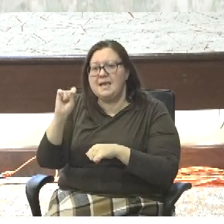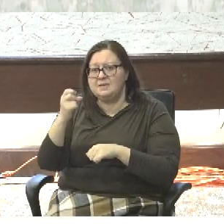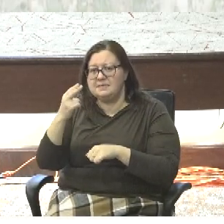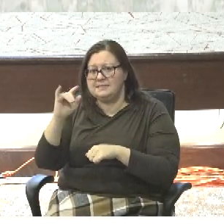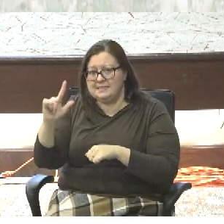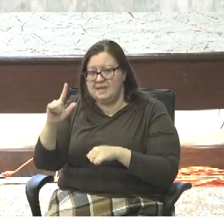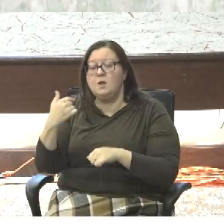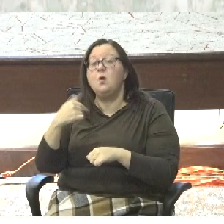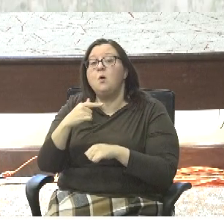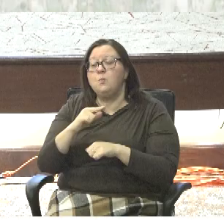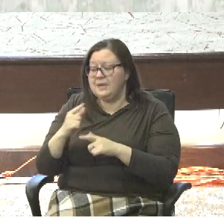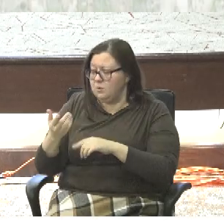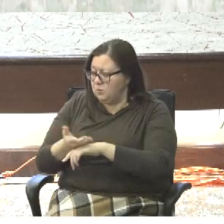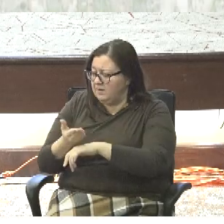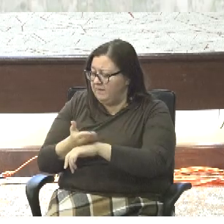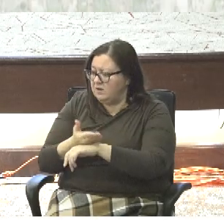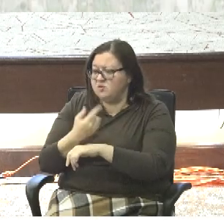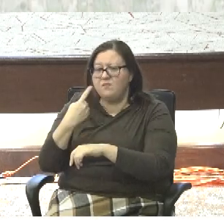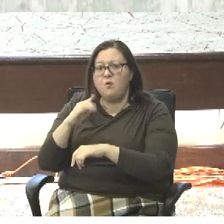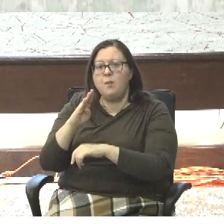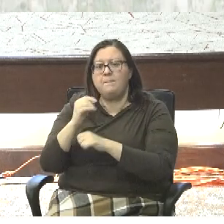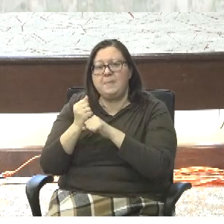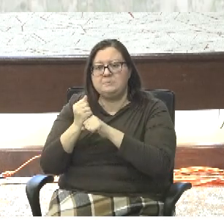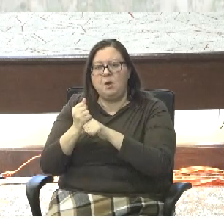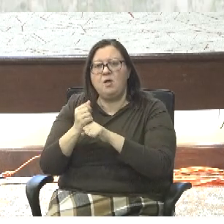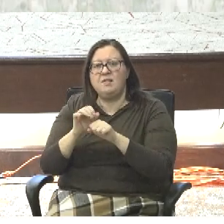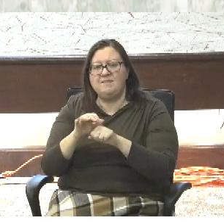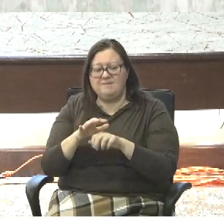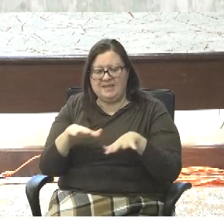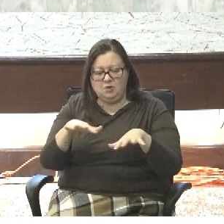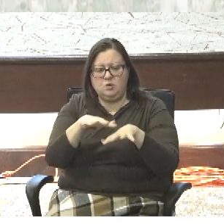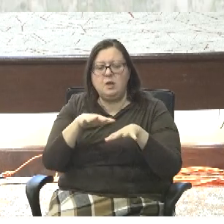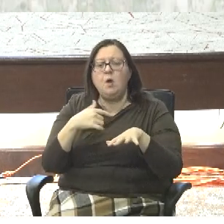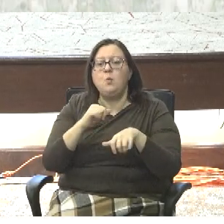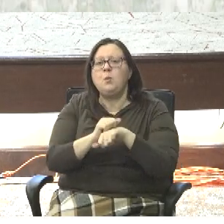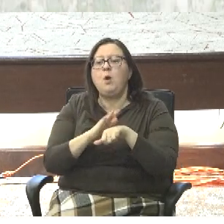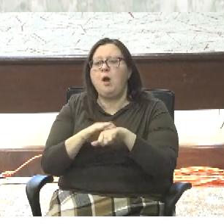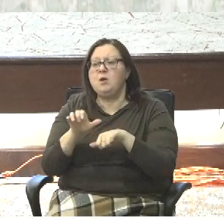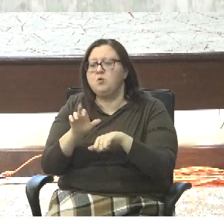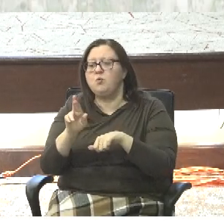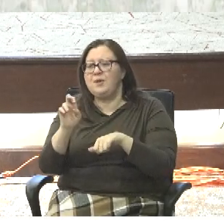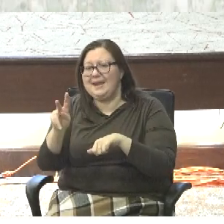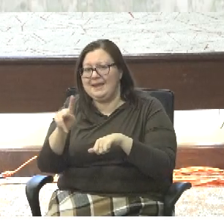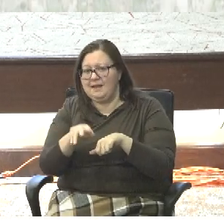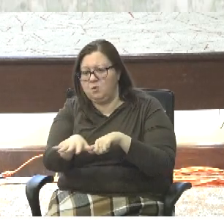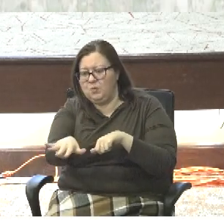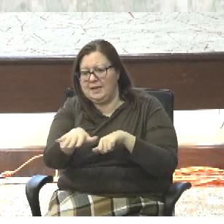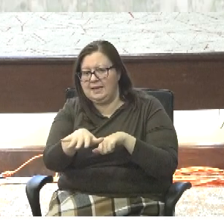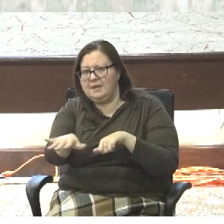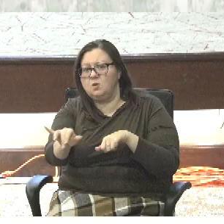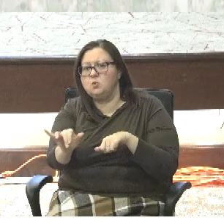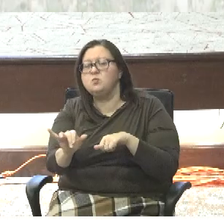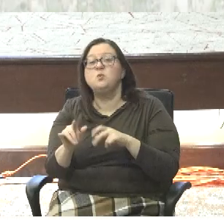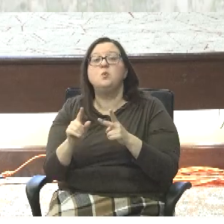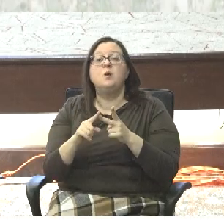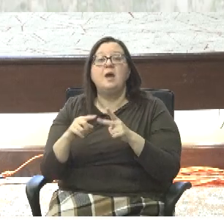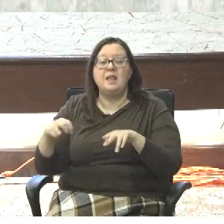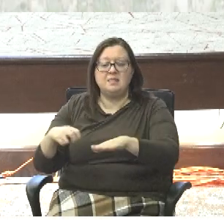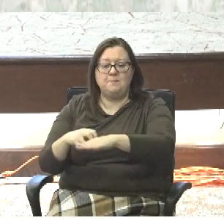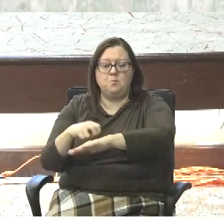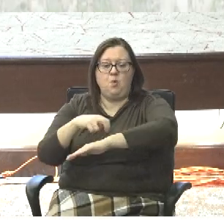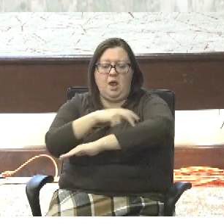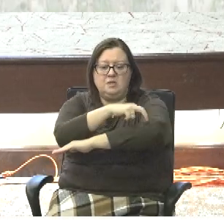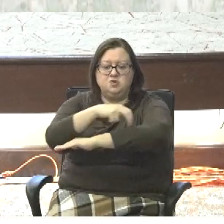you know, we came and did a renovation of the ball field, and we are currently working on the creek area as well, the pedestrian crossings